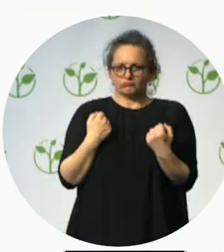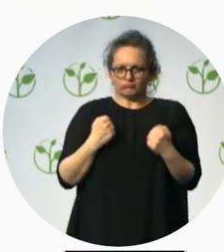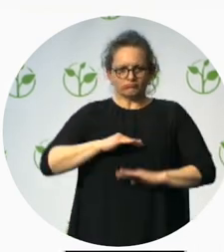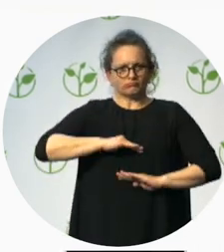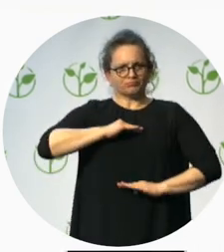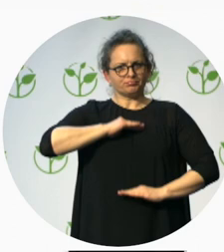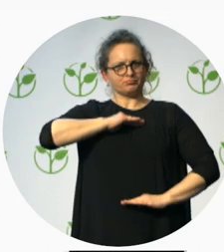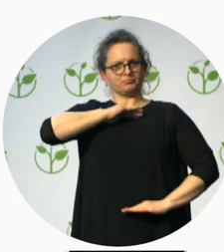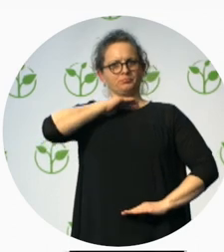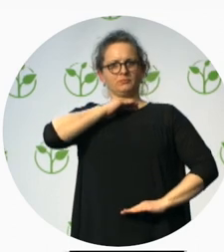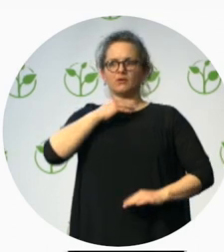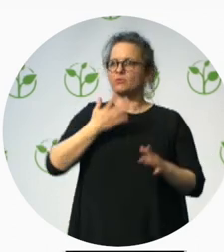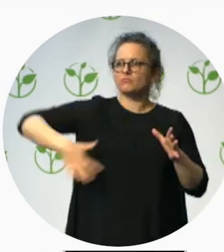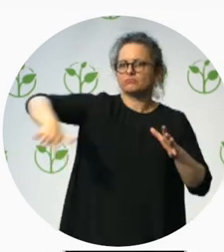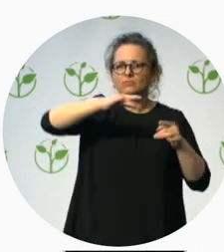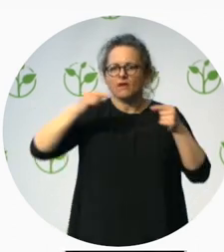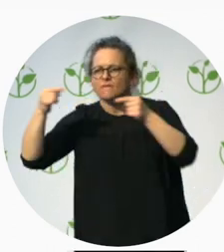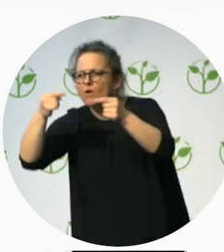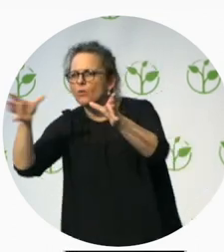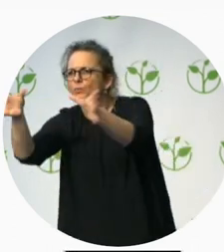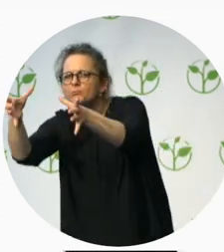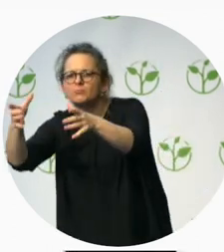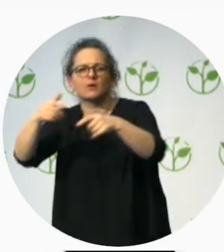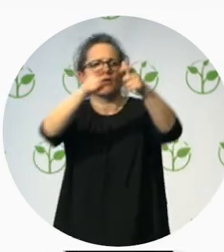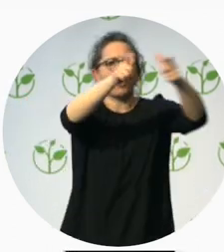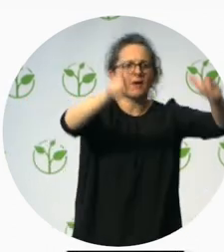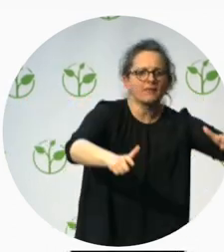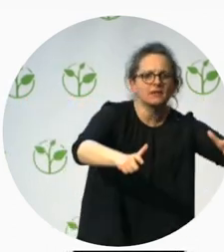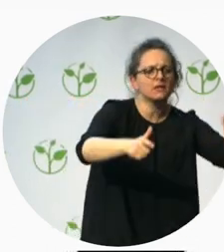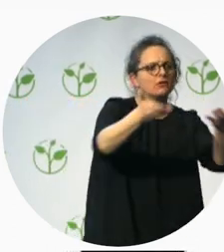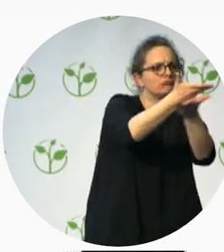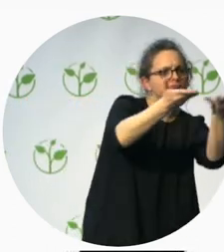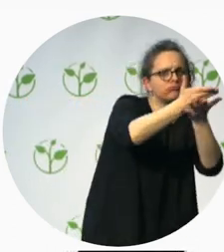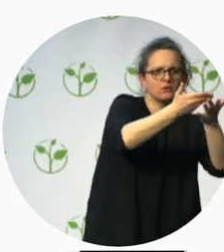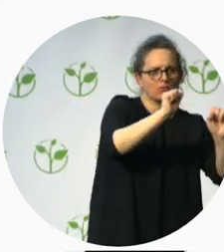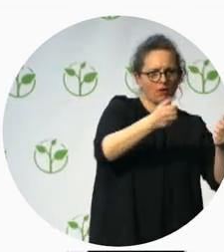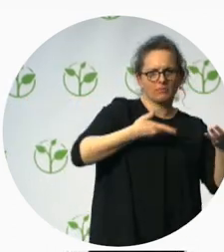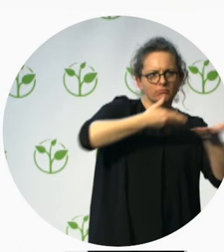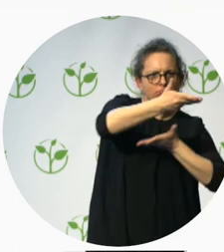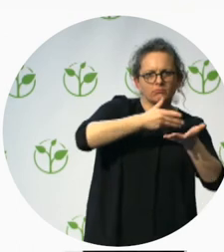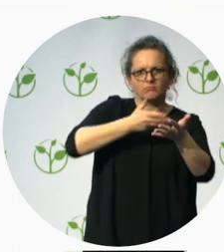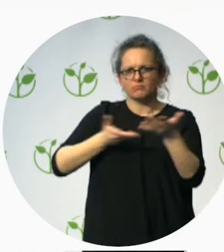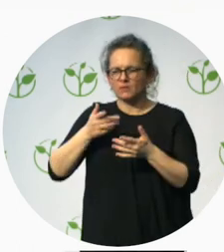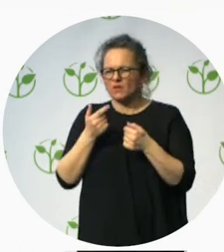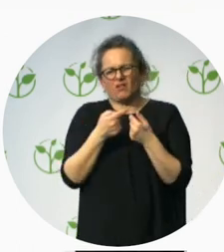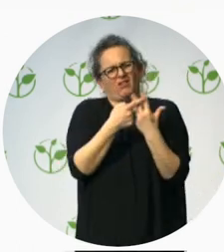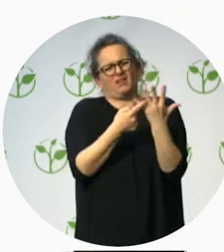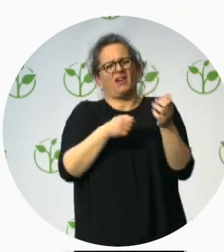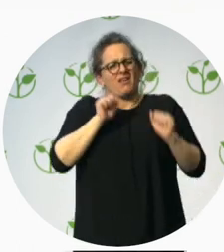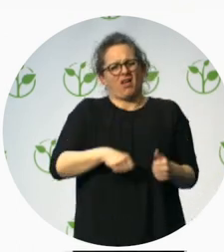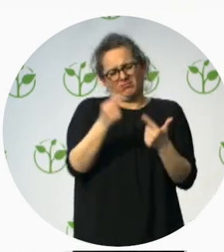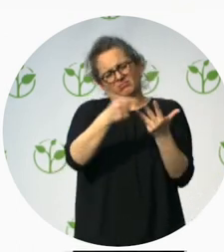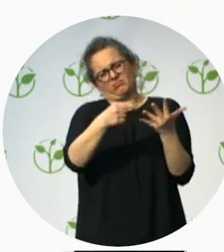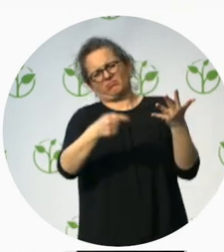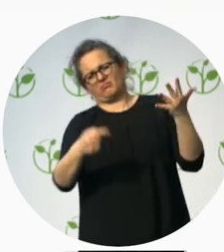see huge potential for increasing disability-inclusive employments, notably